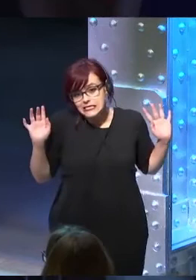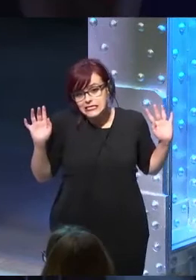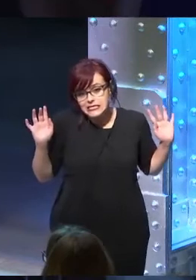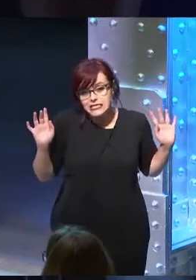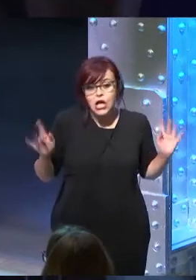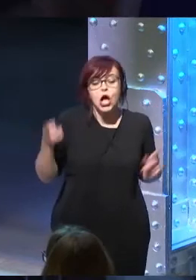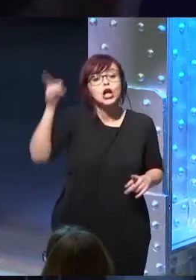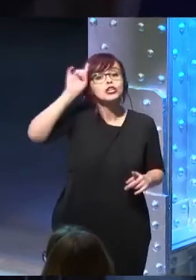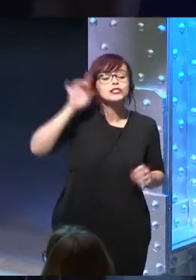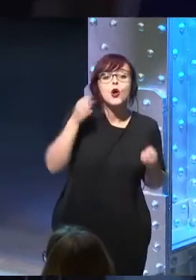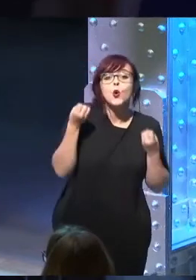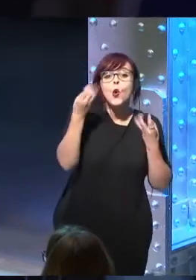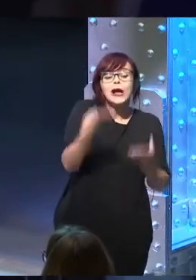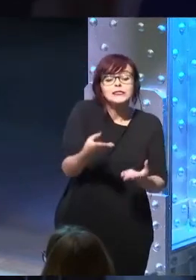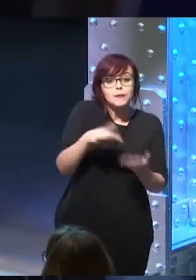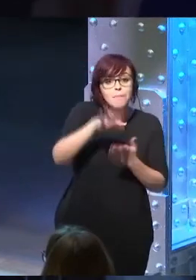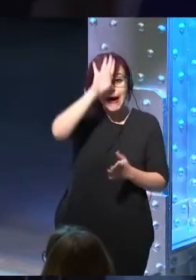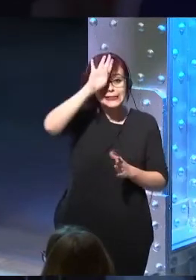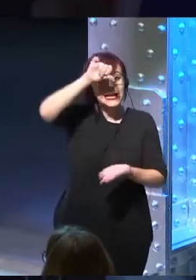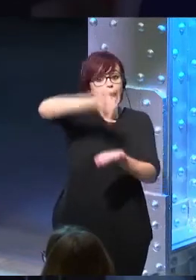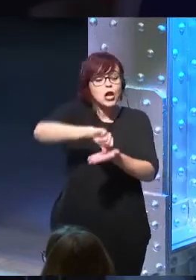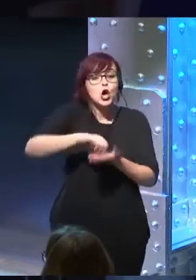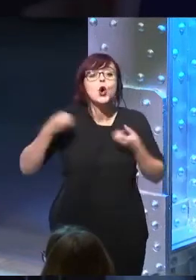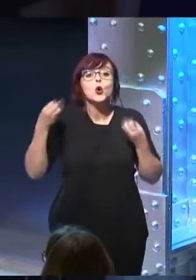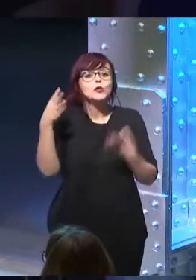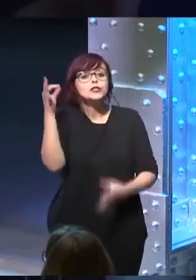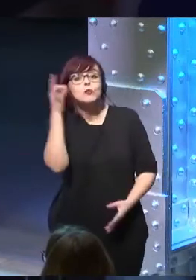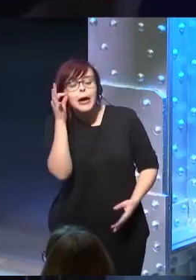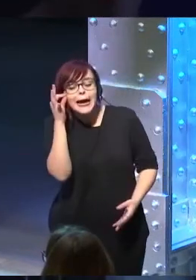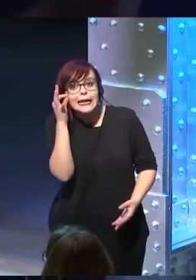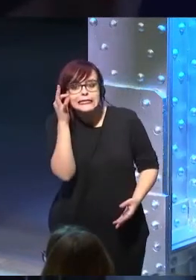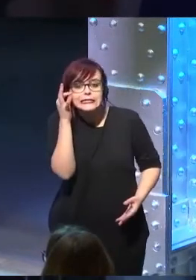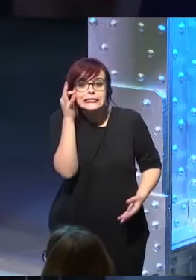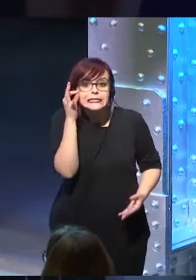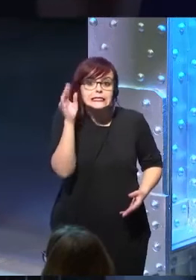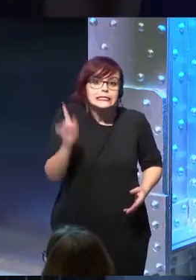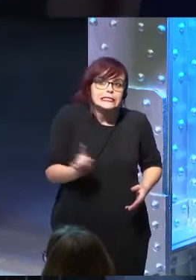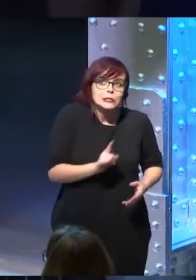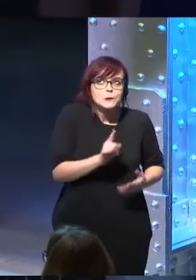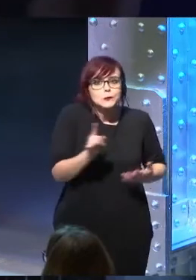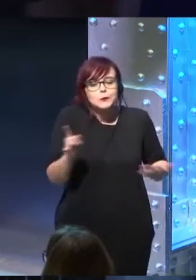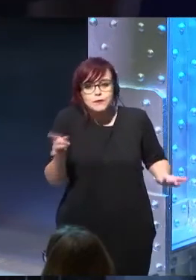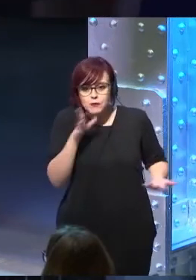there are in the Vatican City, but I expect there are some, who do not have the vote in some form.